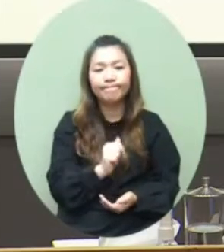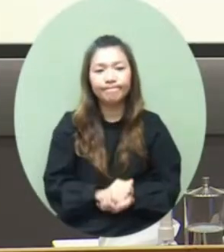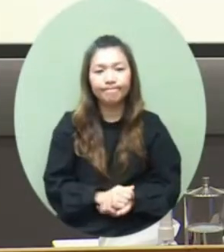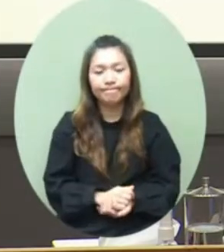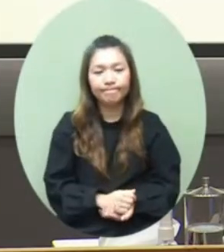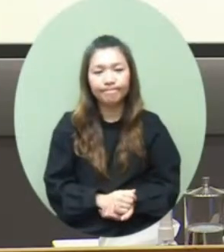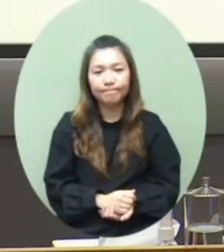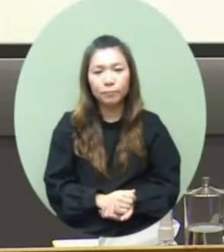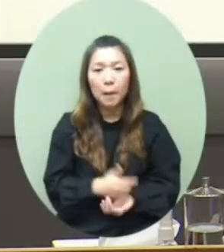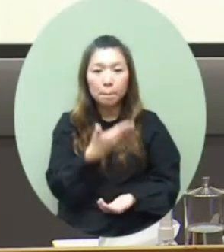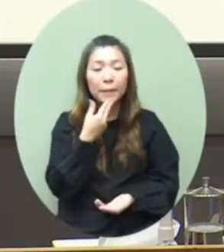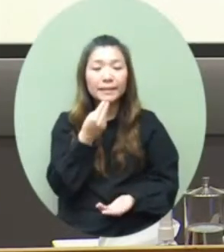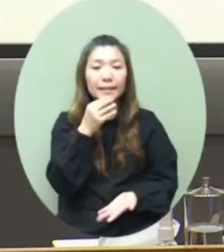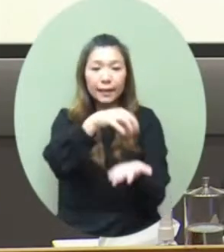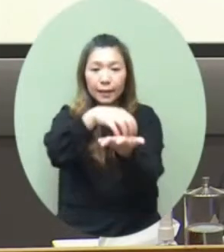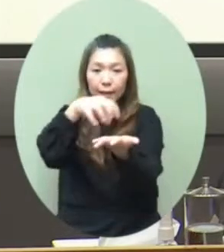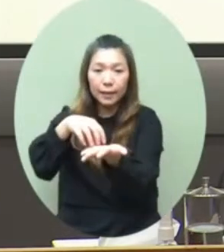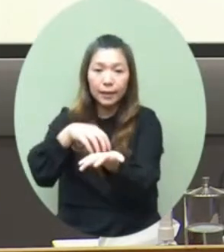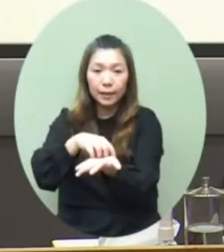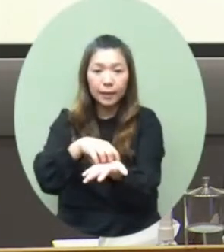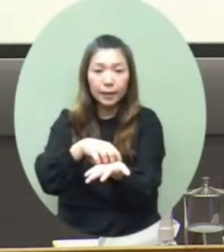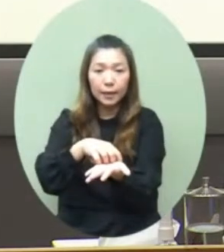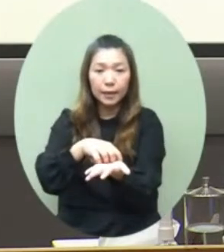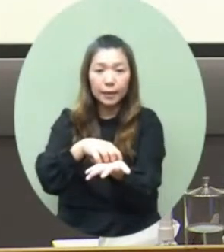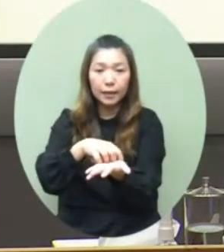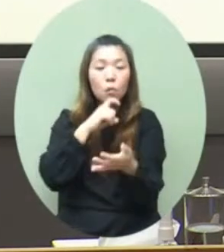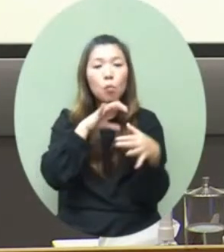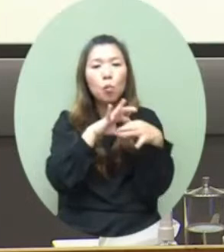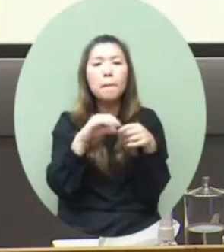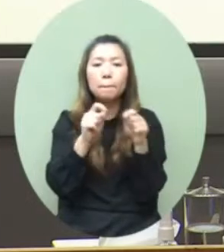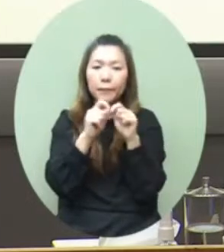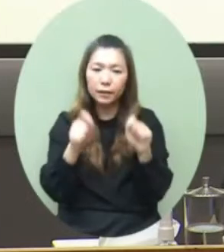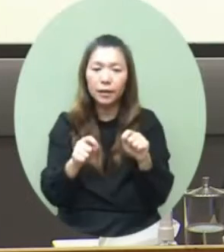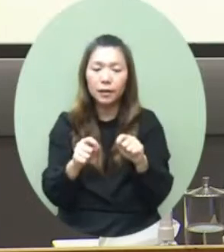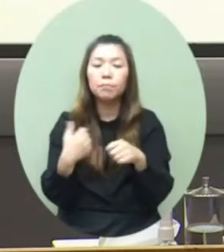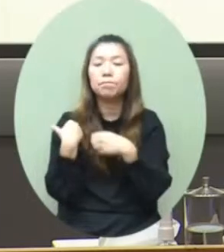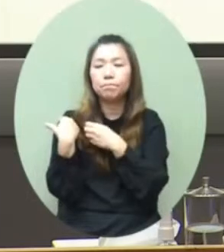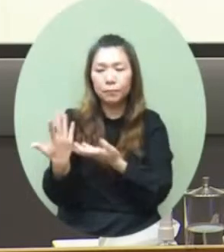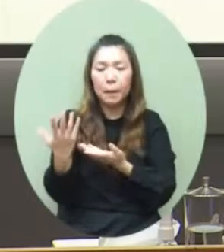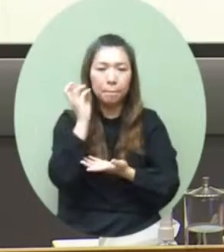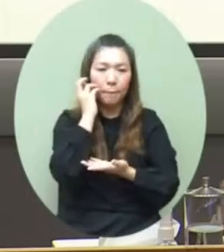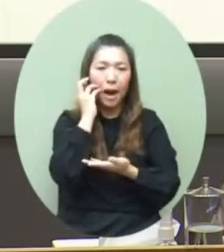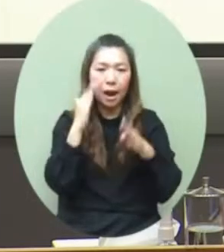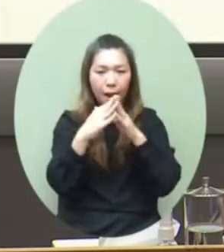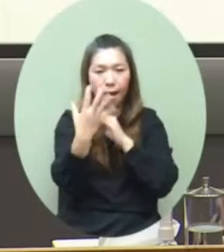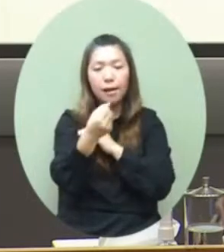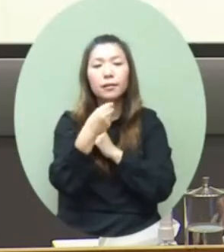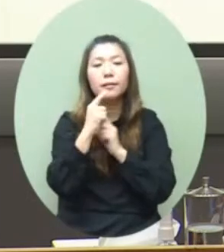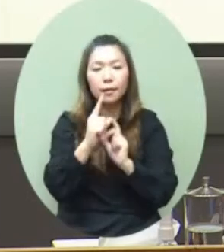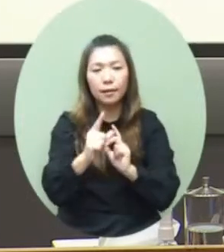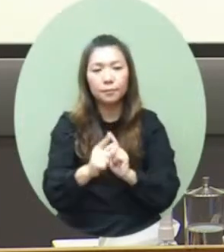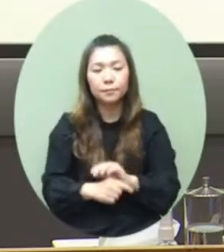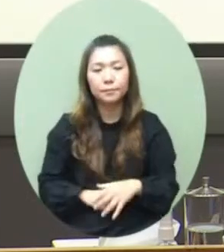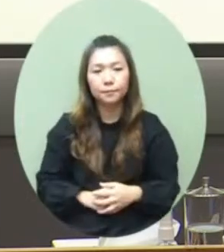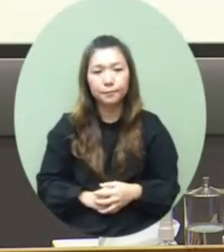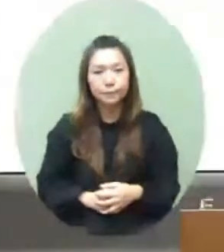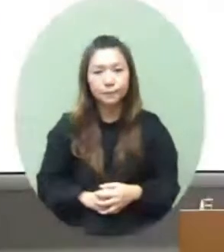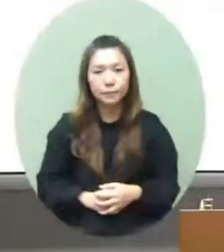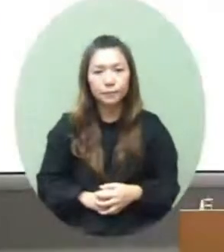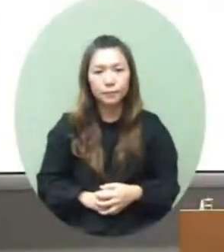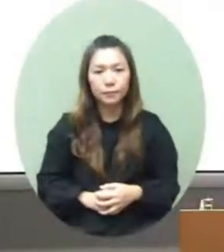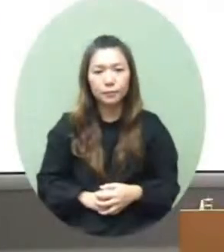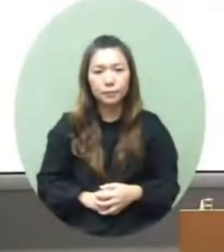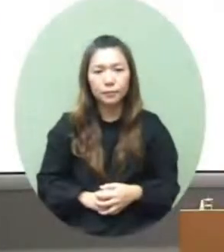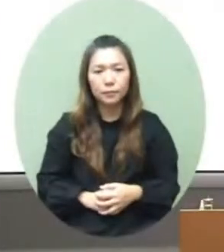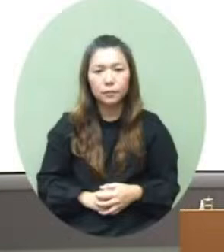venue, some may require more funding support, such as rent to be paid at the Hong